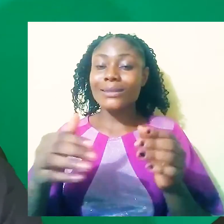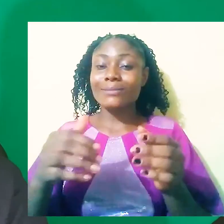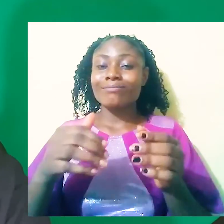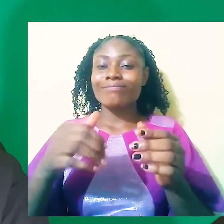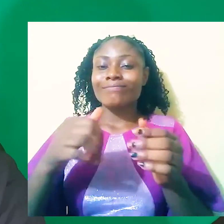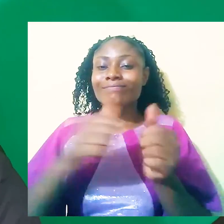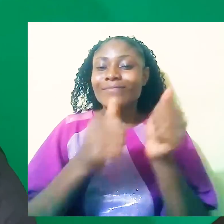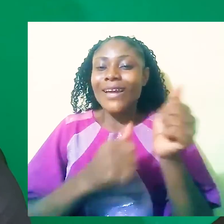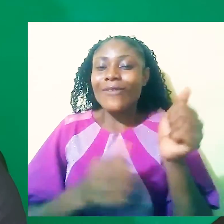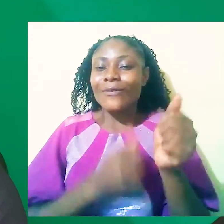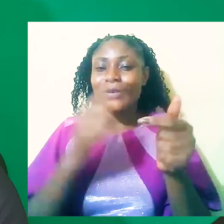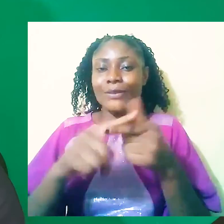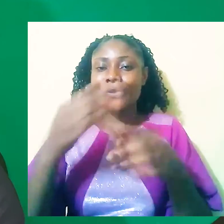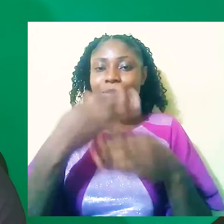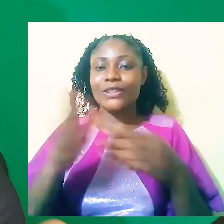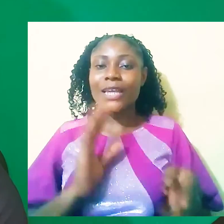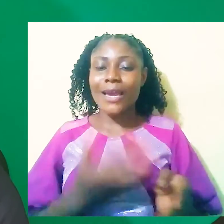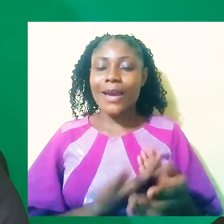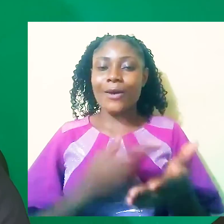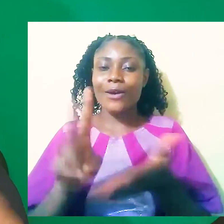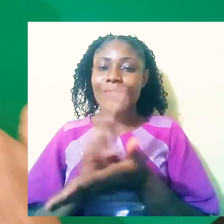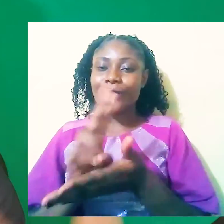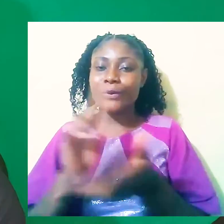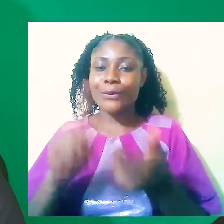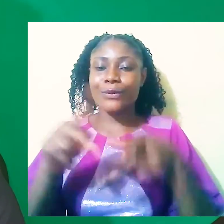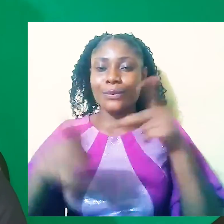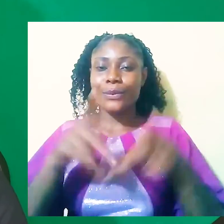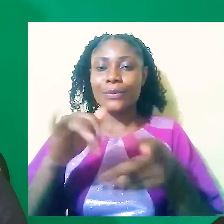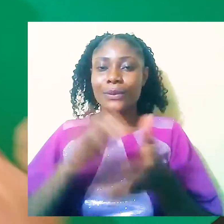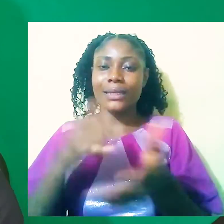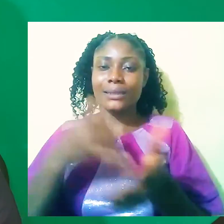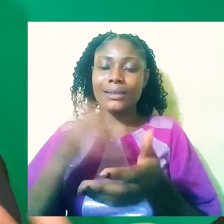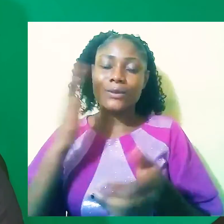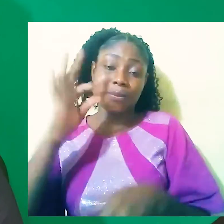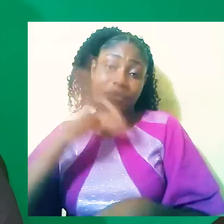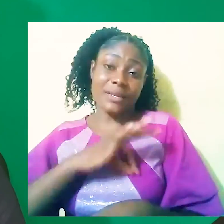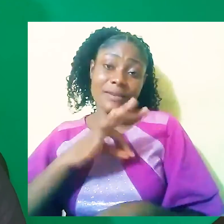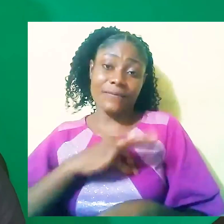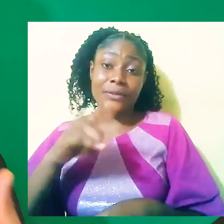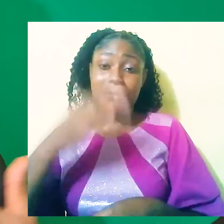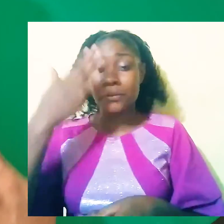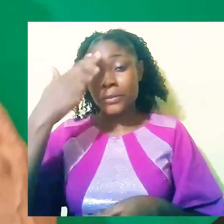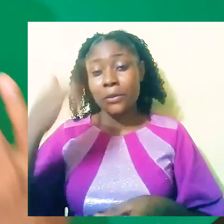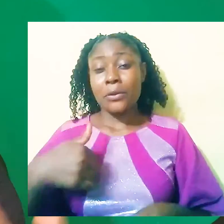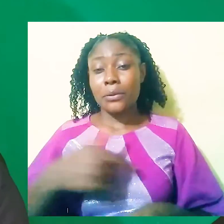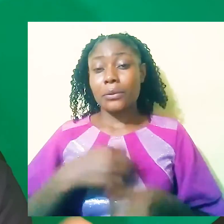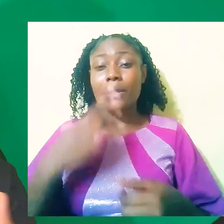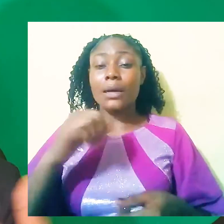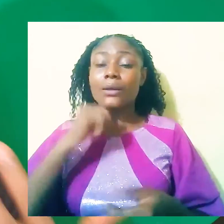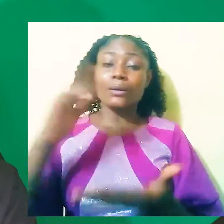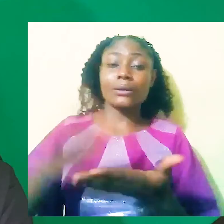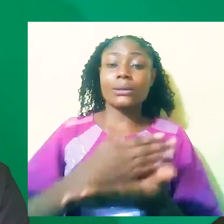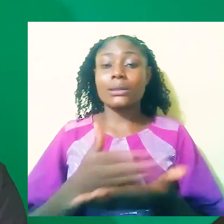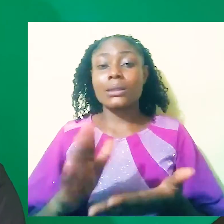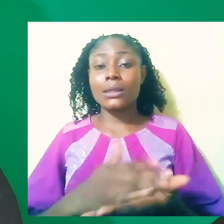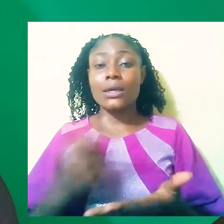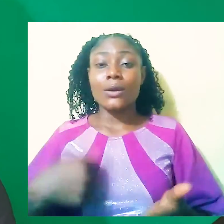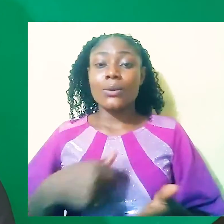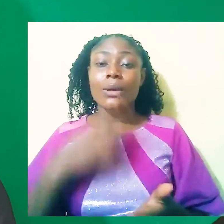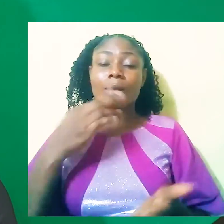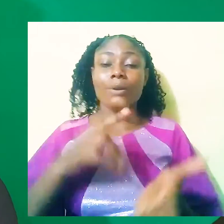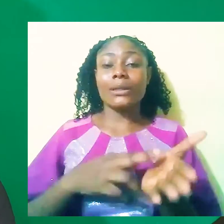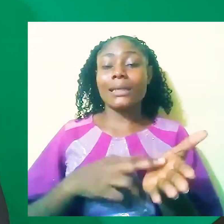end of it, and do not hesitate and do not relent in sharing our videos to people that it will